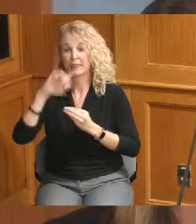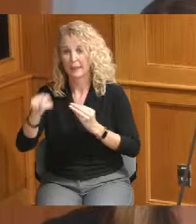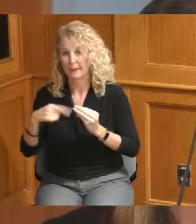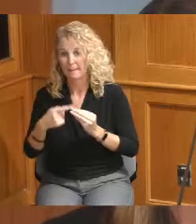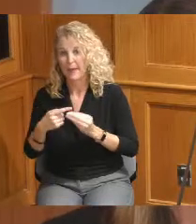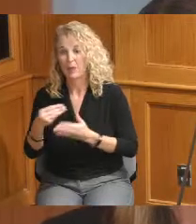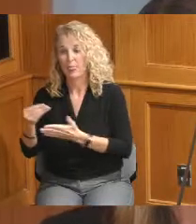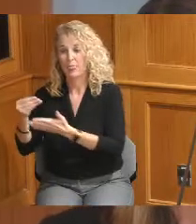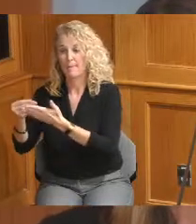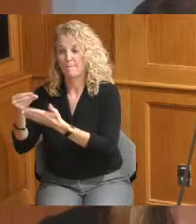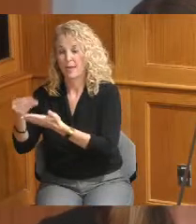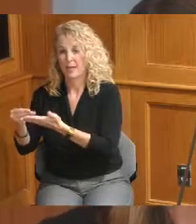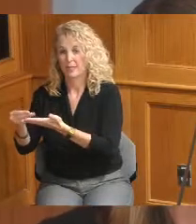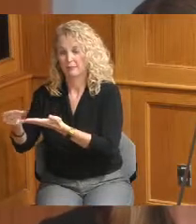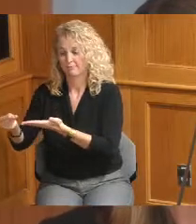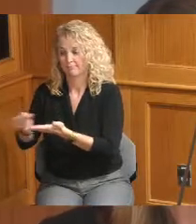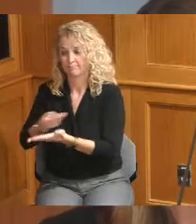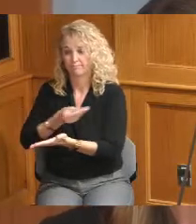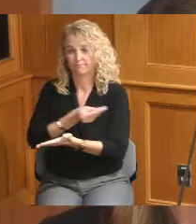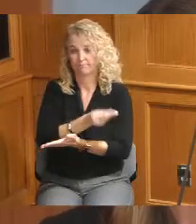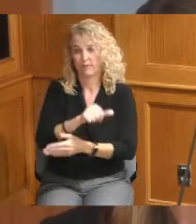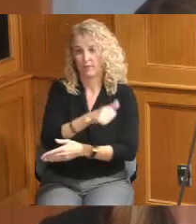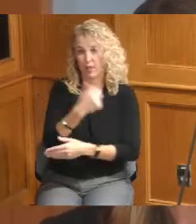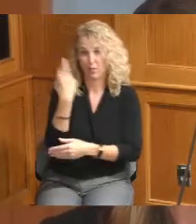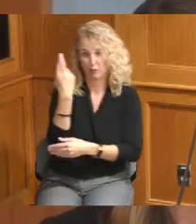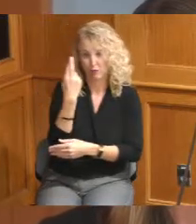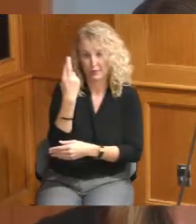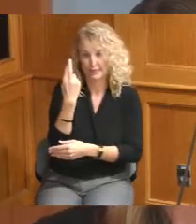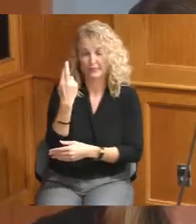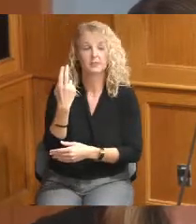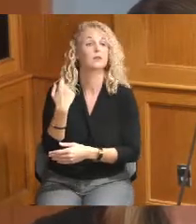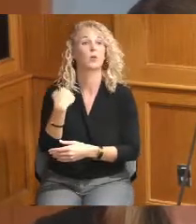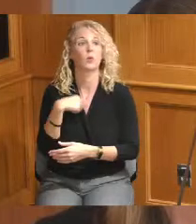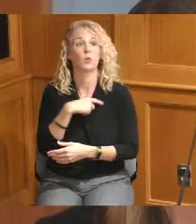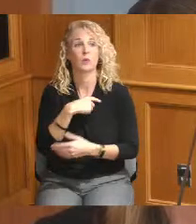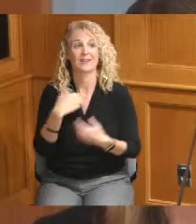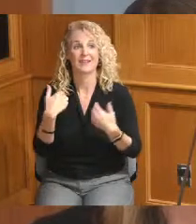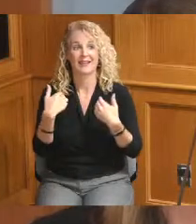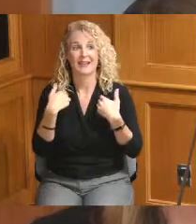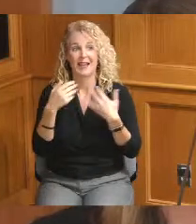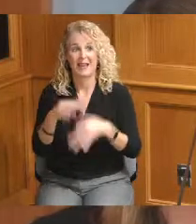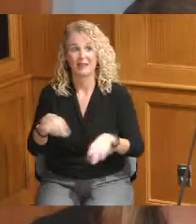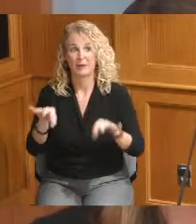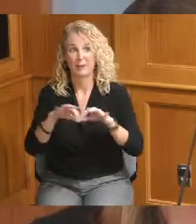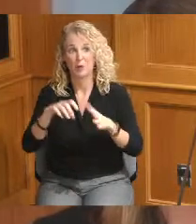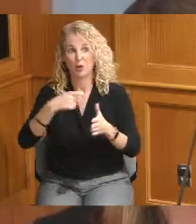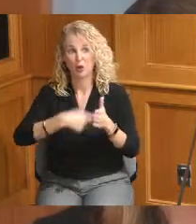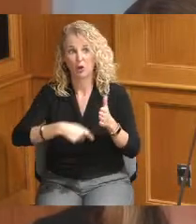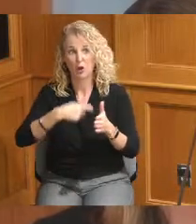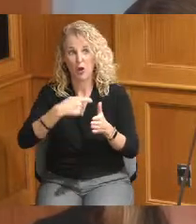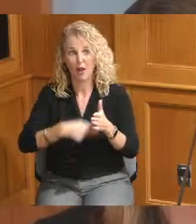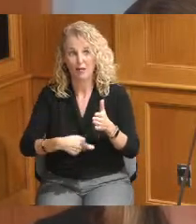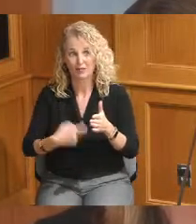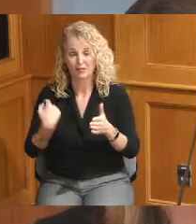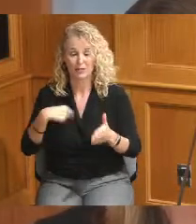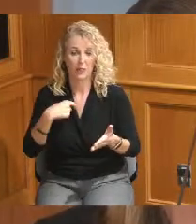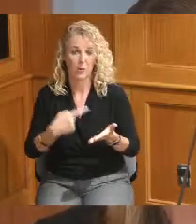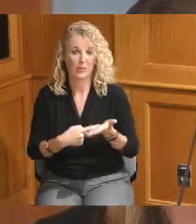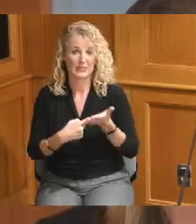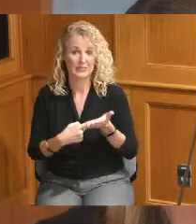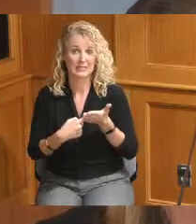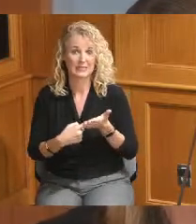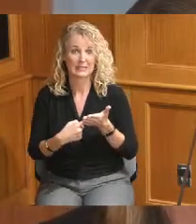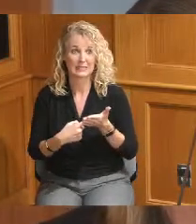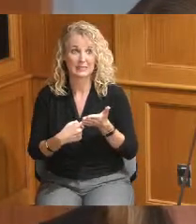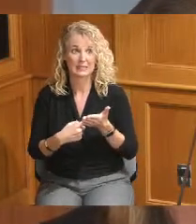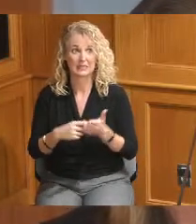it for other reasons. We have a significant cost, and one of the things that we talked about early on is the